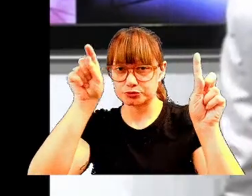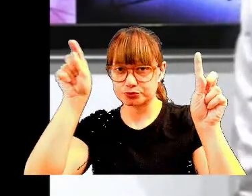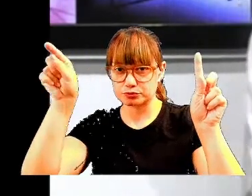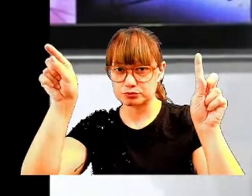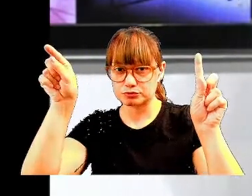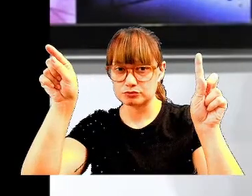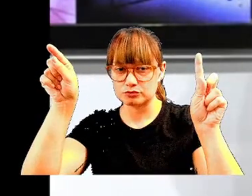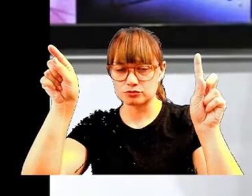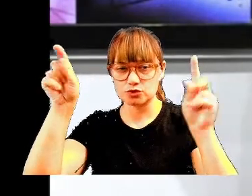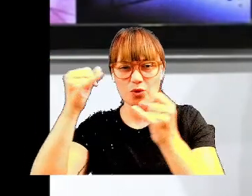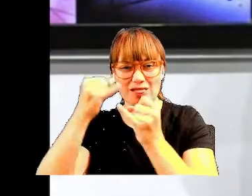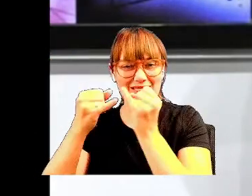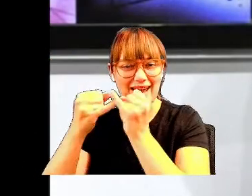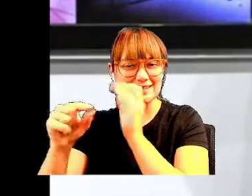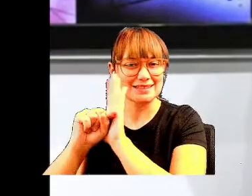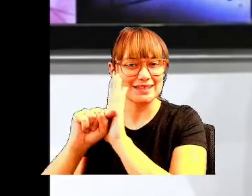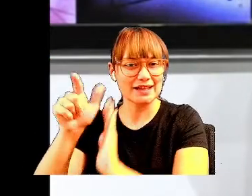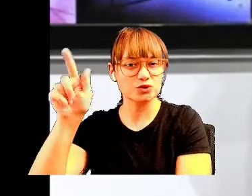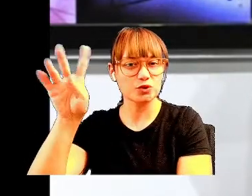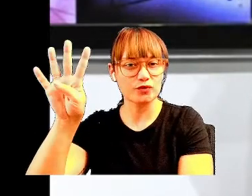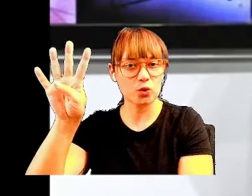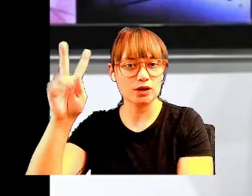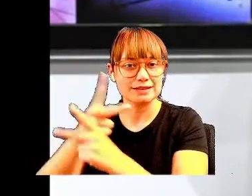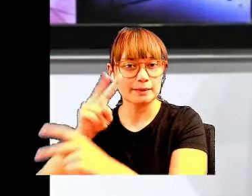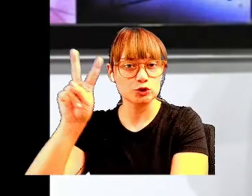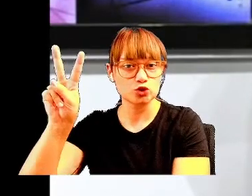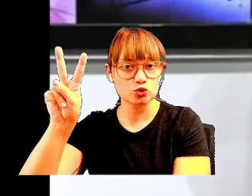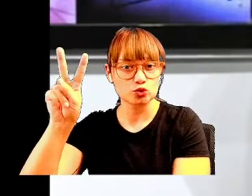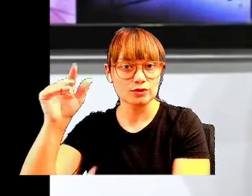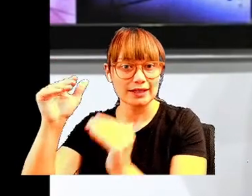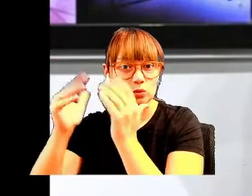-24 by 2, we get -48.